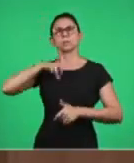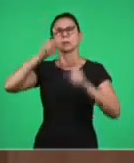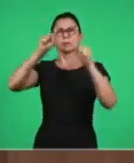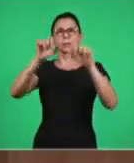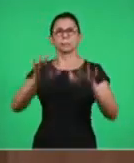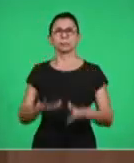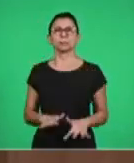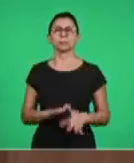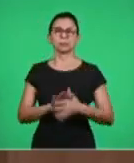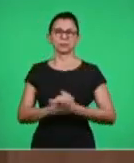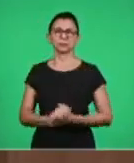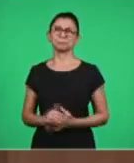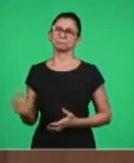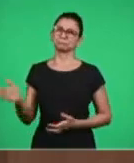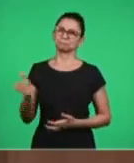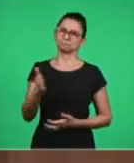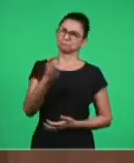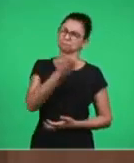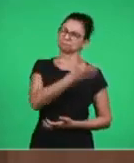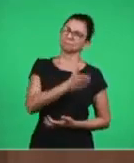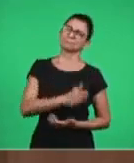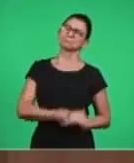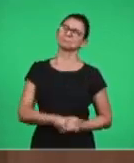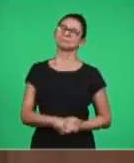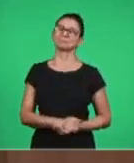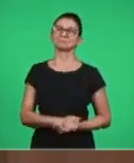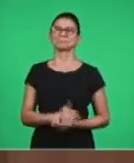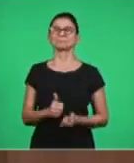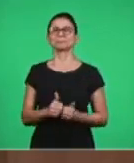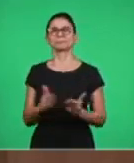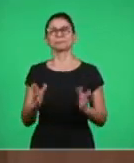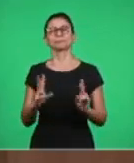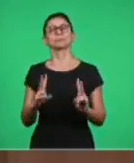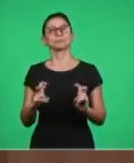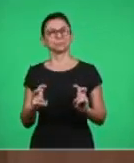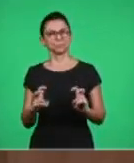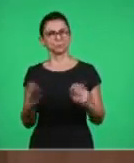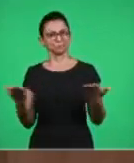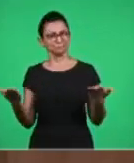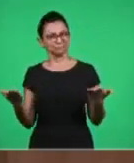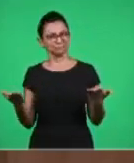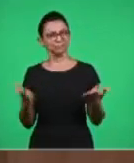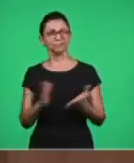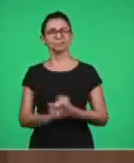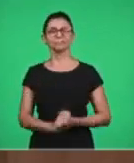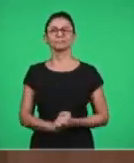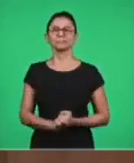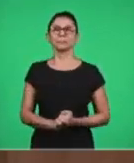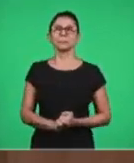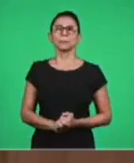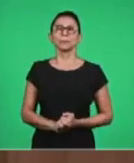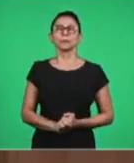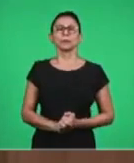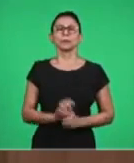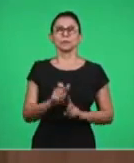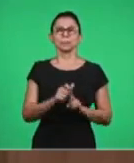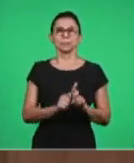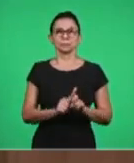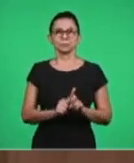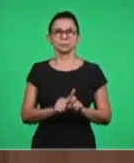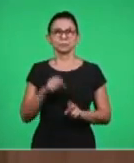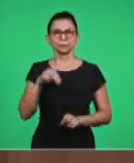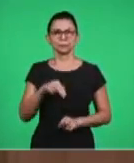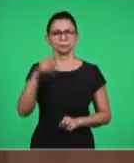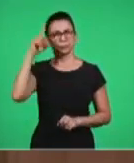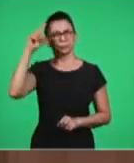Lord. But here is the topic that we are interested in. On the 24th,